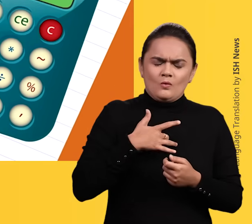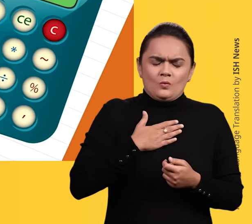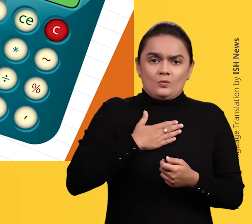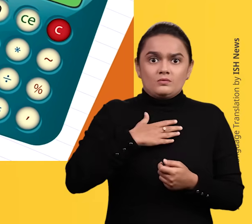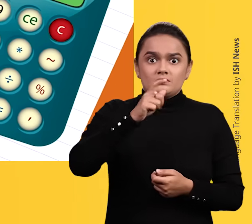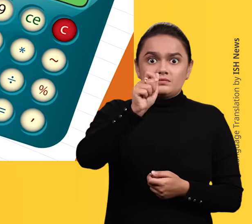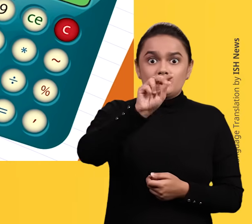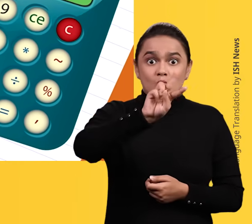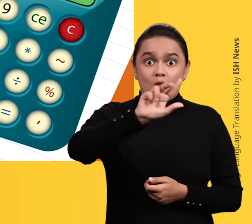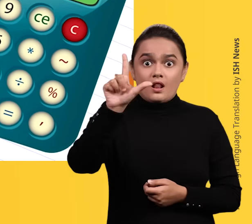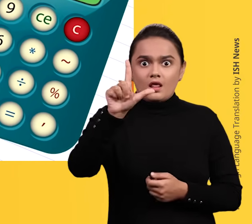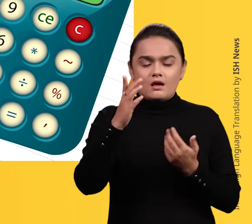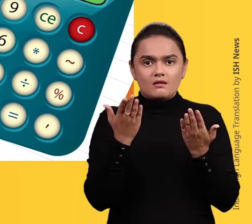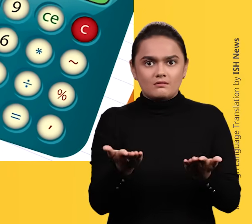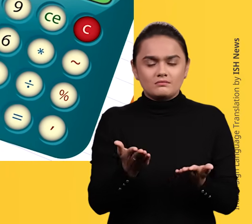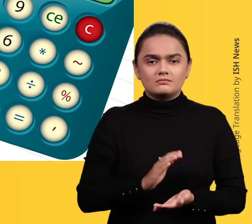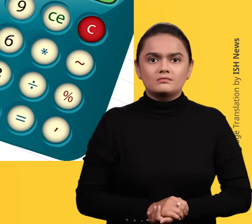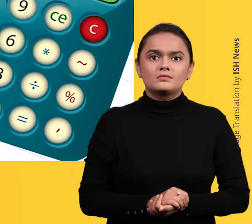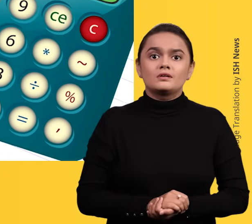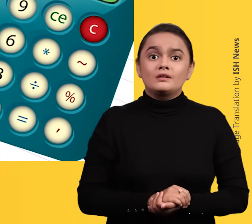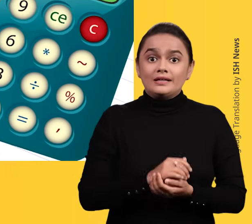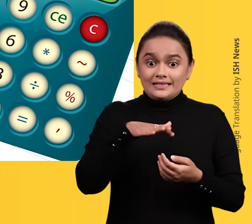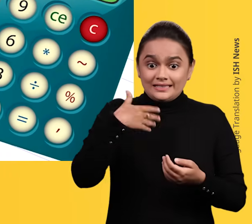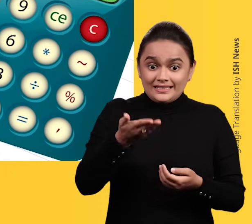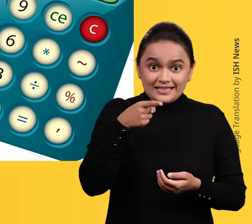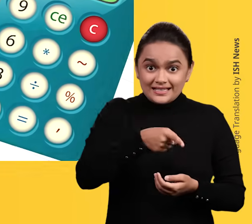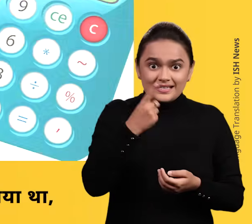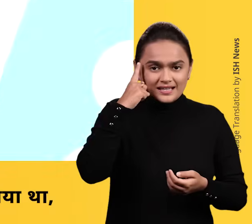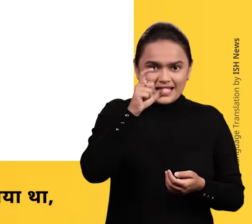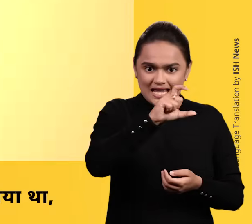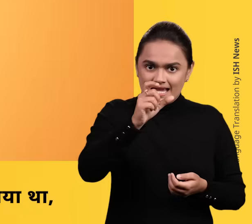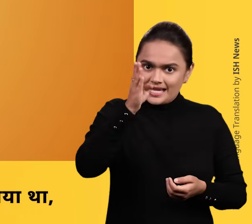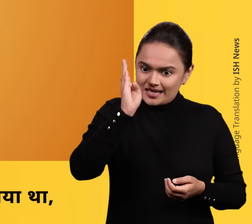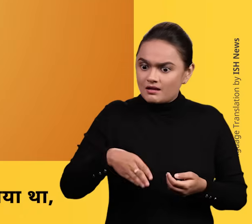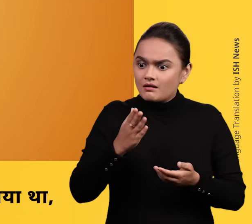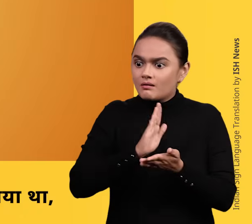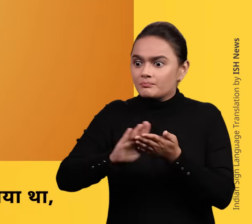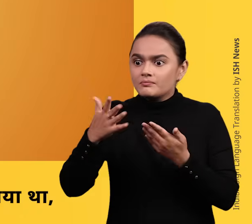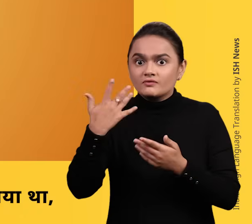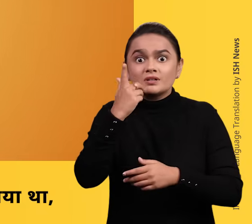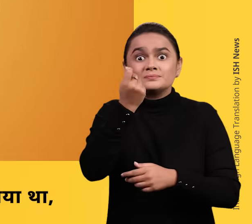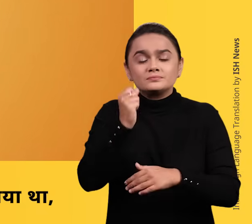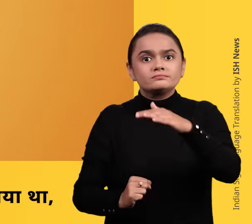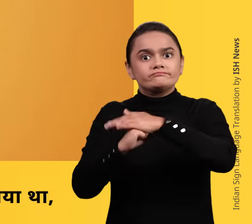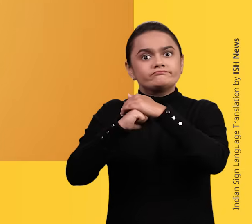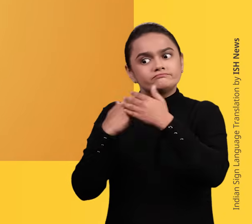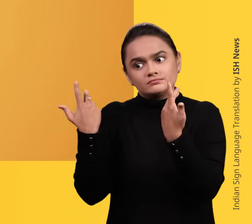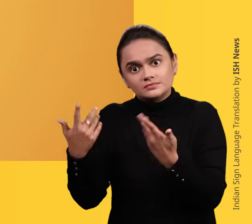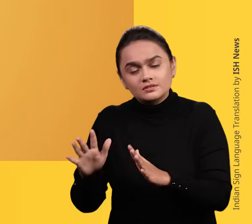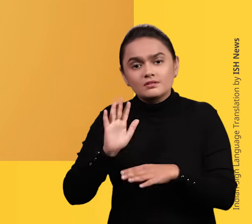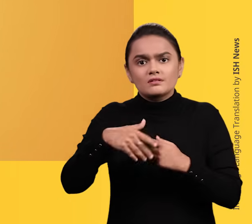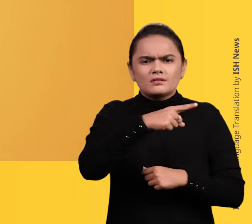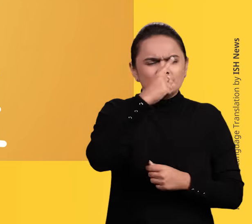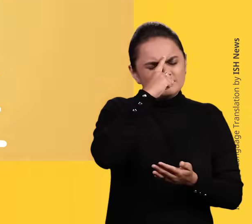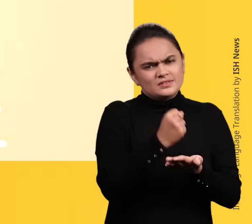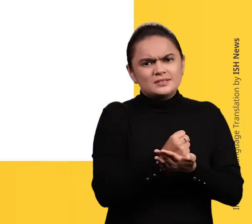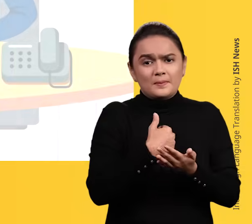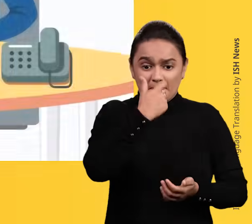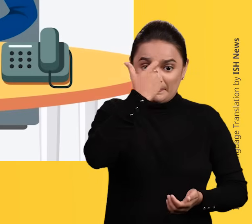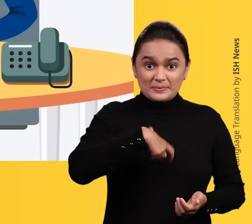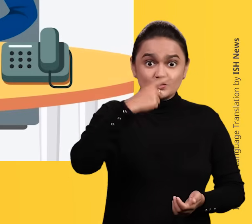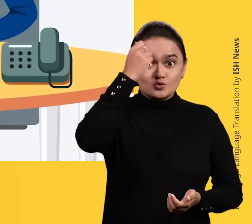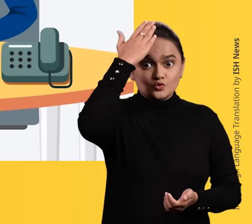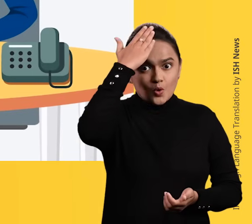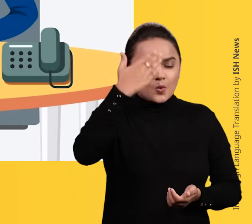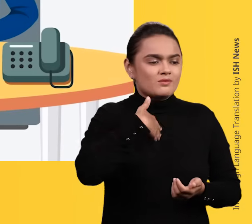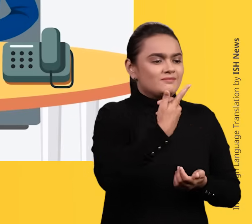came up to a whopping 2 lakh rupees. As he had used up his credit card limit, he decided to take a